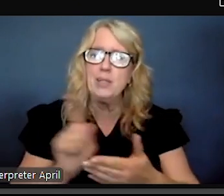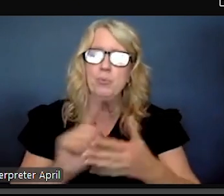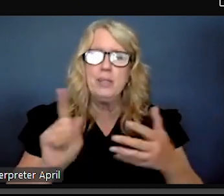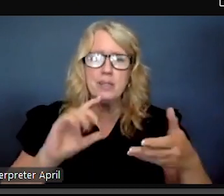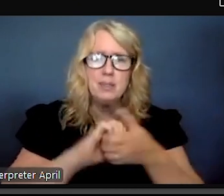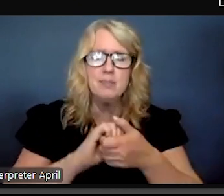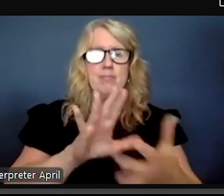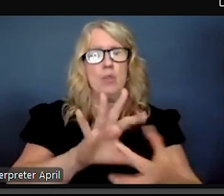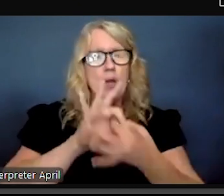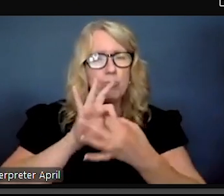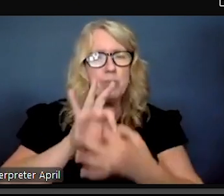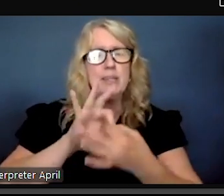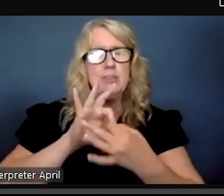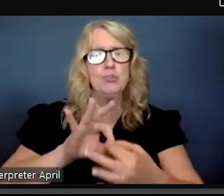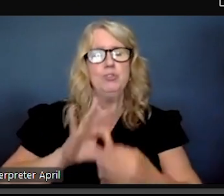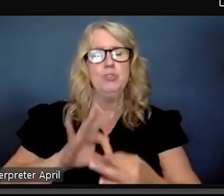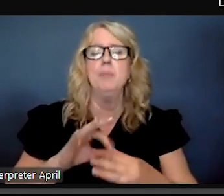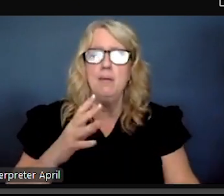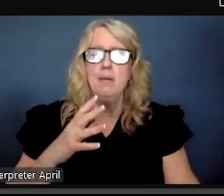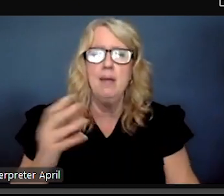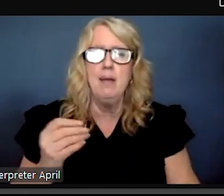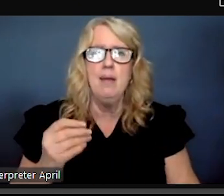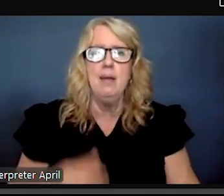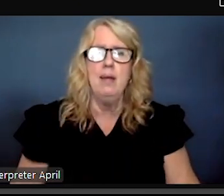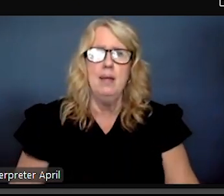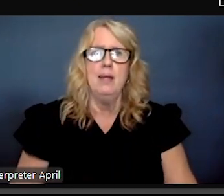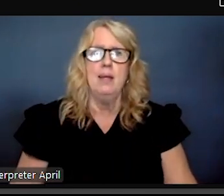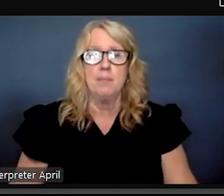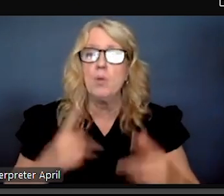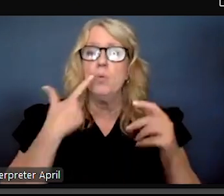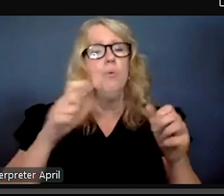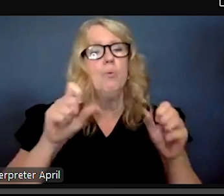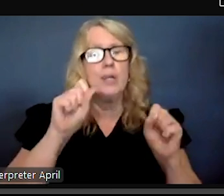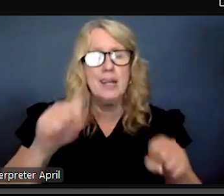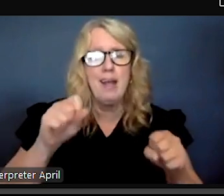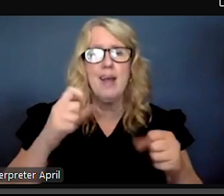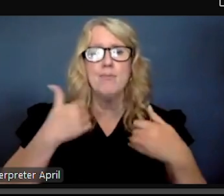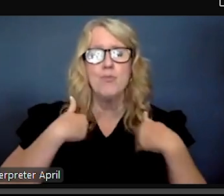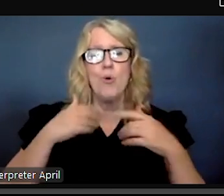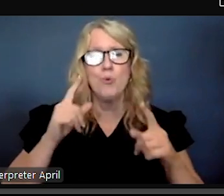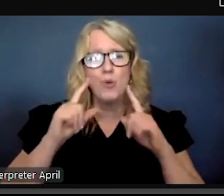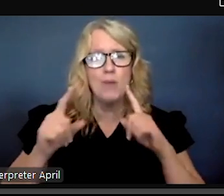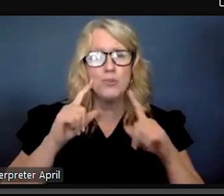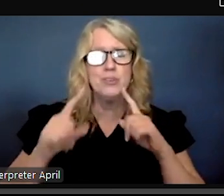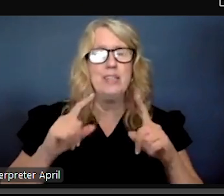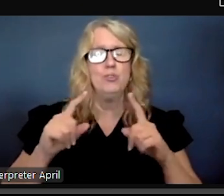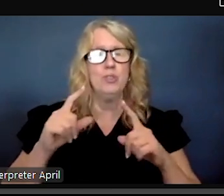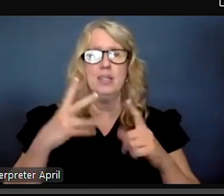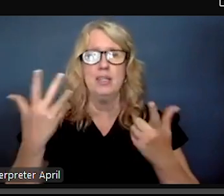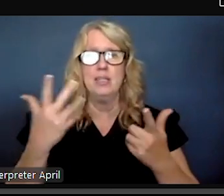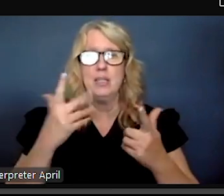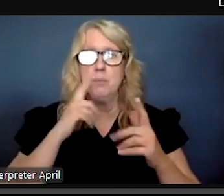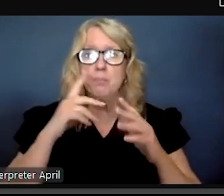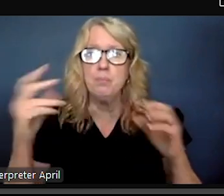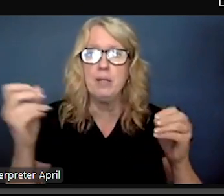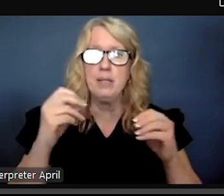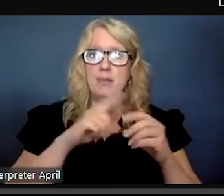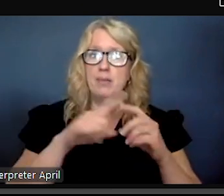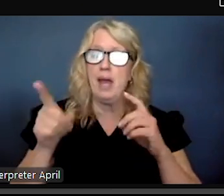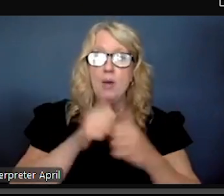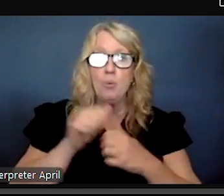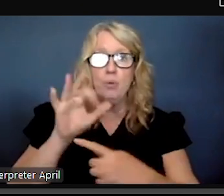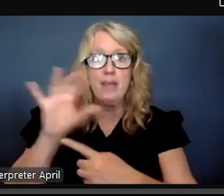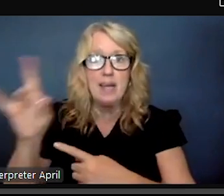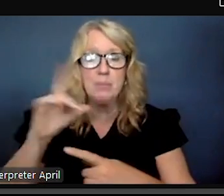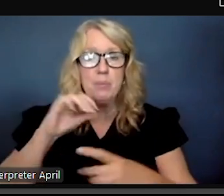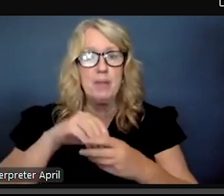The relationship that we have. We're able to have those conversations, but there's no rub with 988's